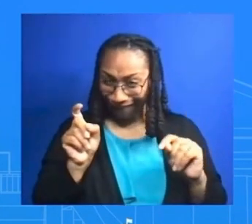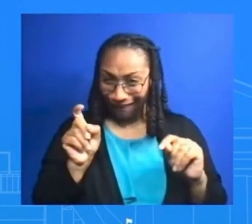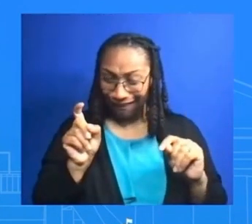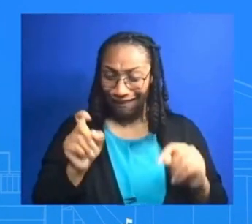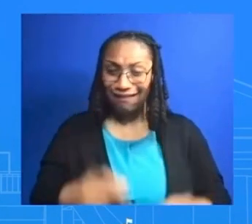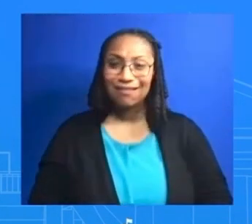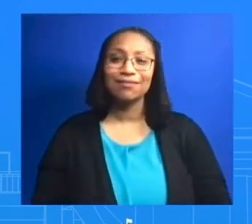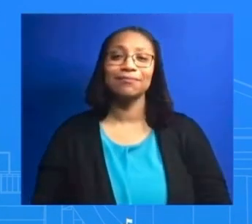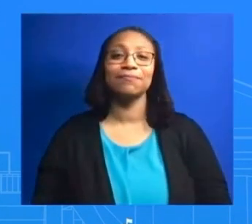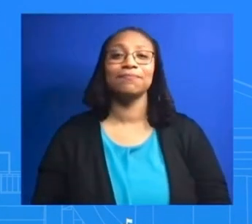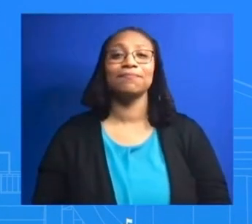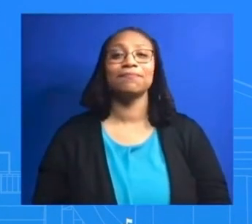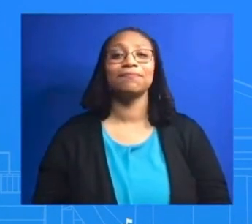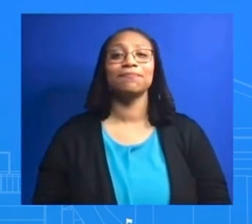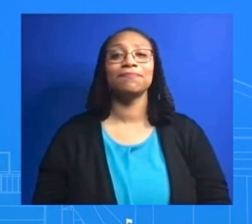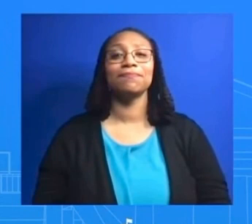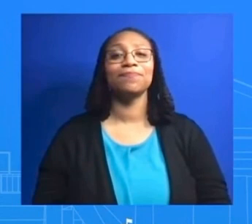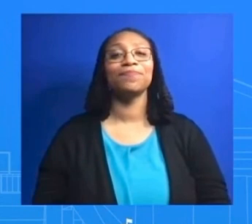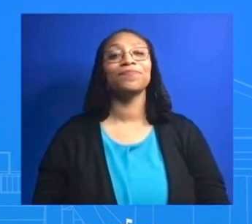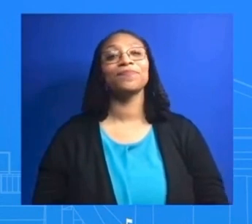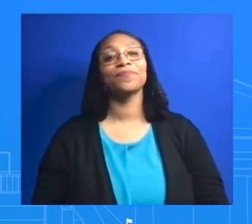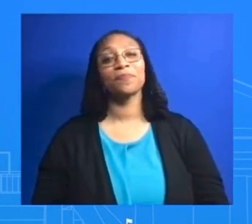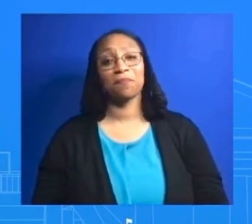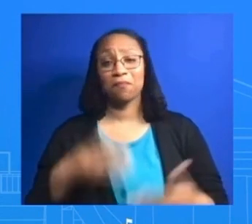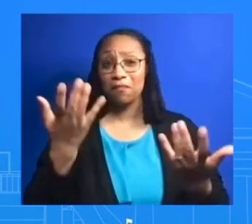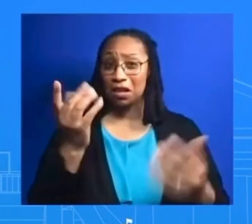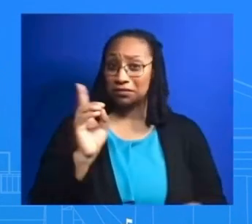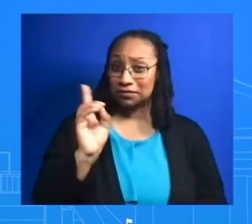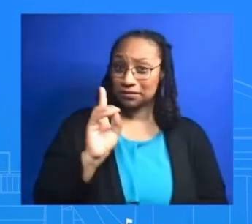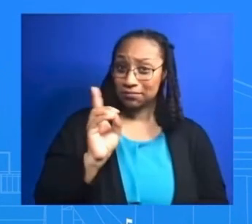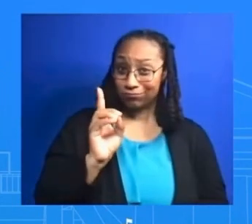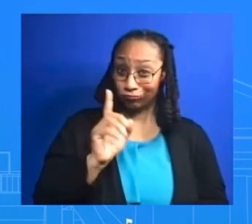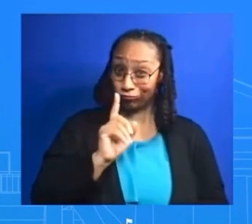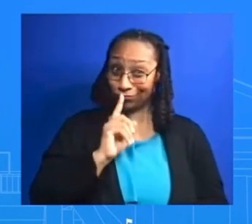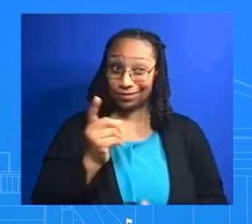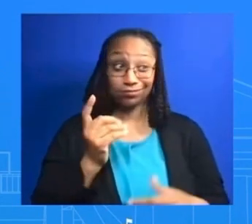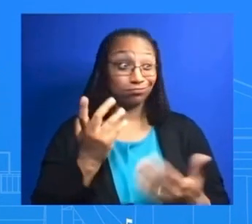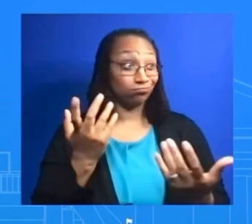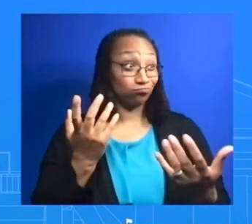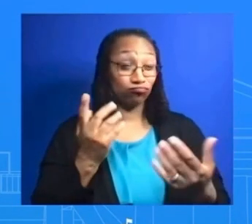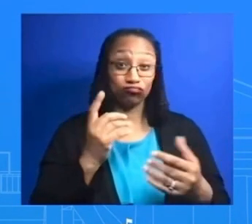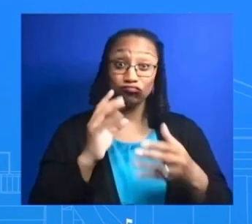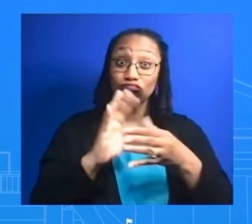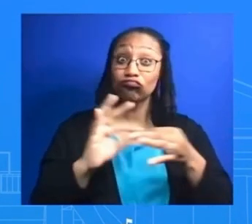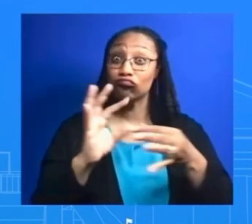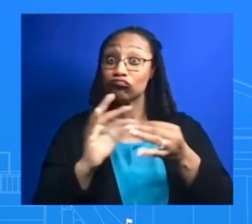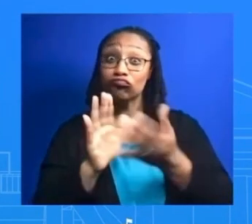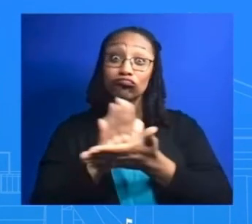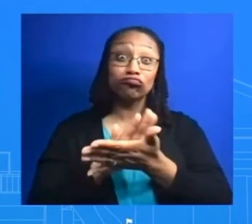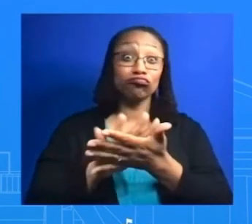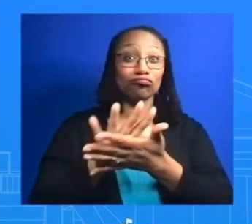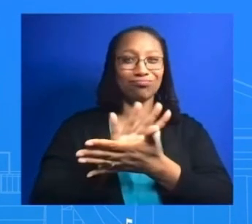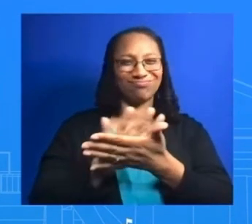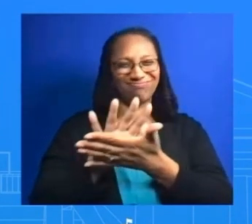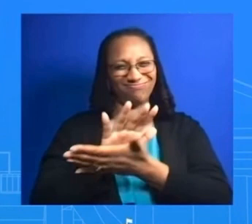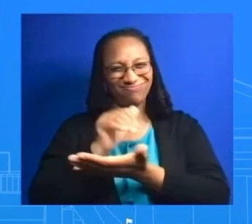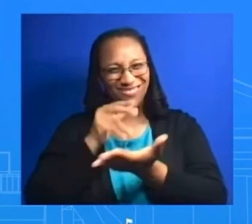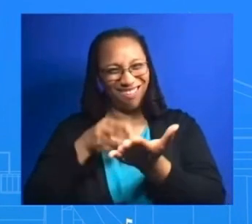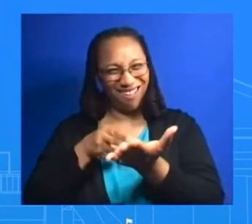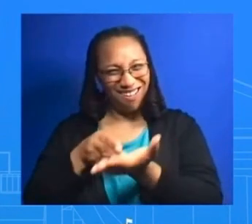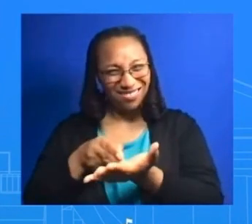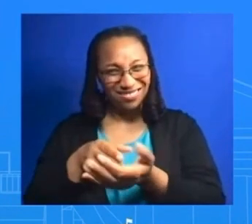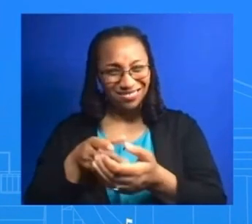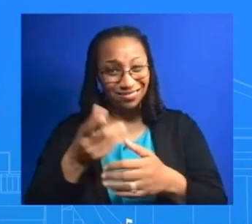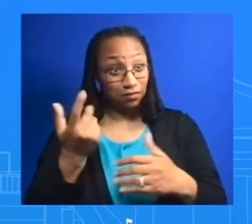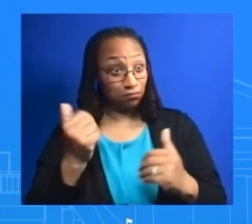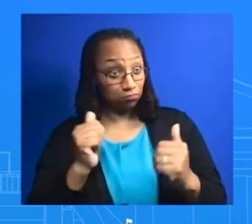as dishonest in their approach as they accuse the other side of being in terms of